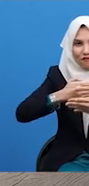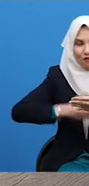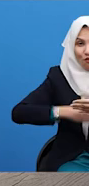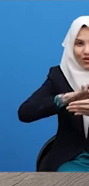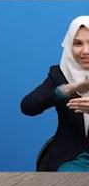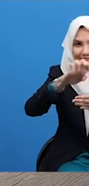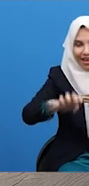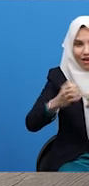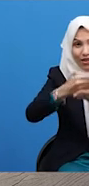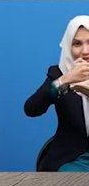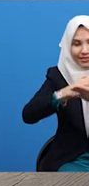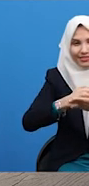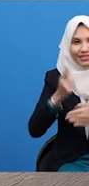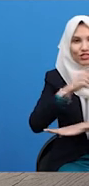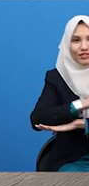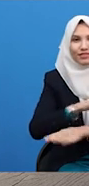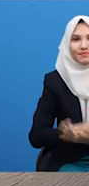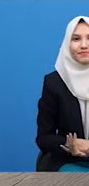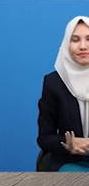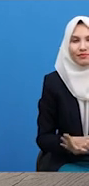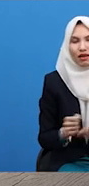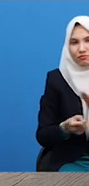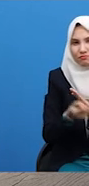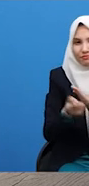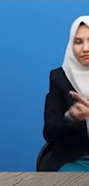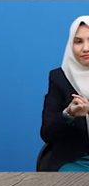Let's start with a simple one.